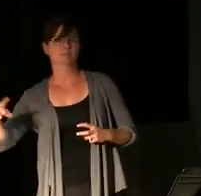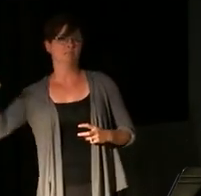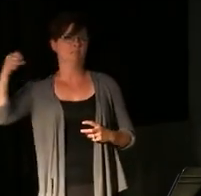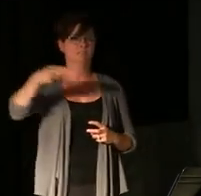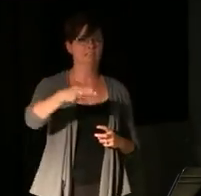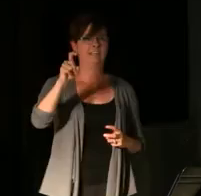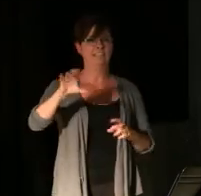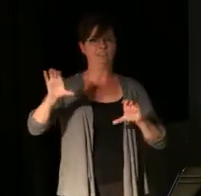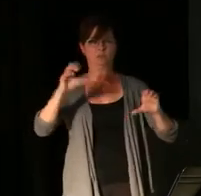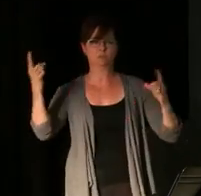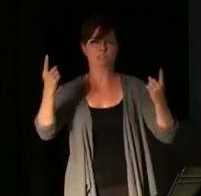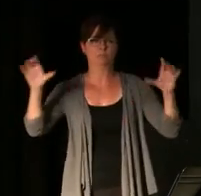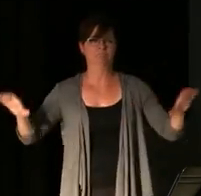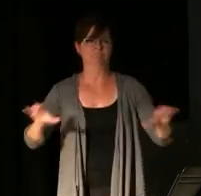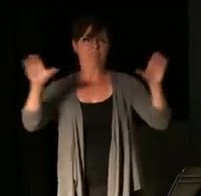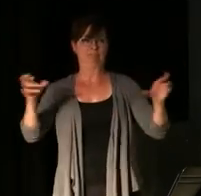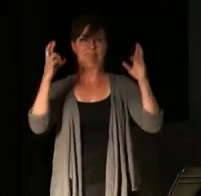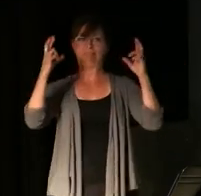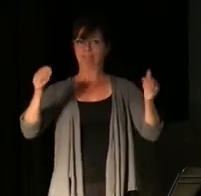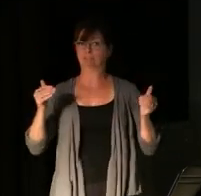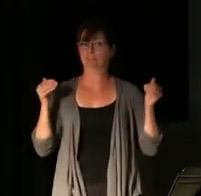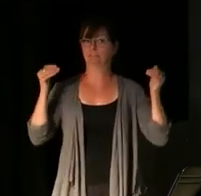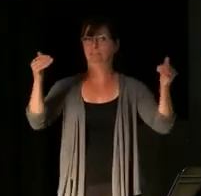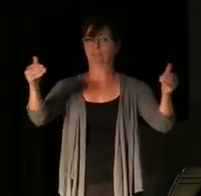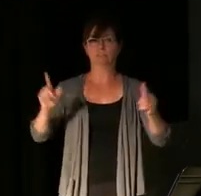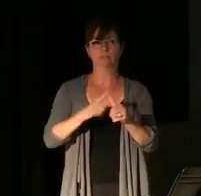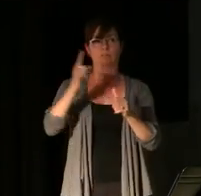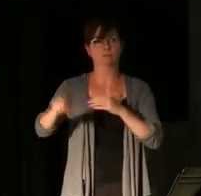something. Here goes nothing.